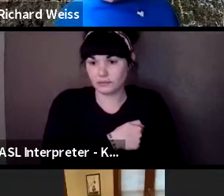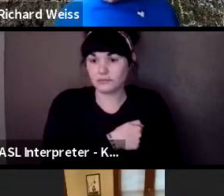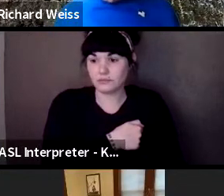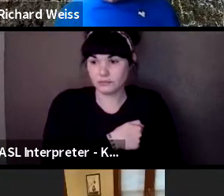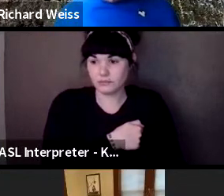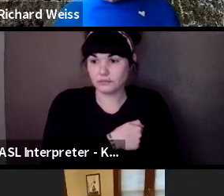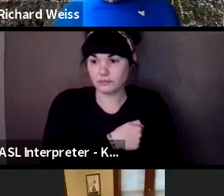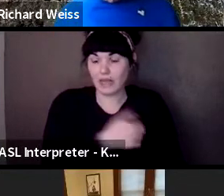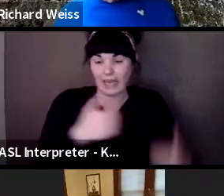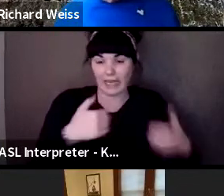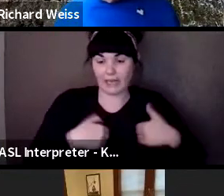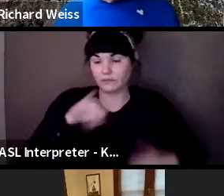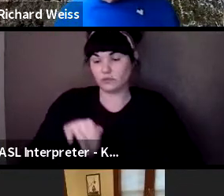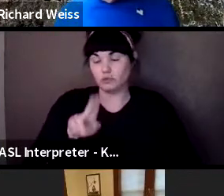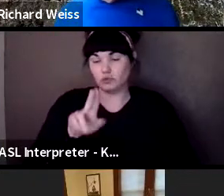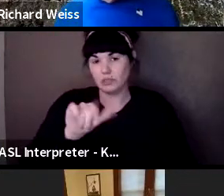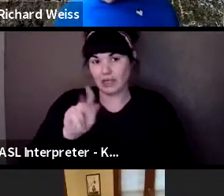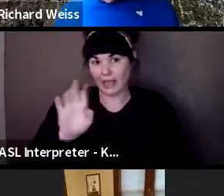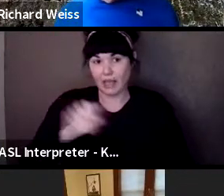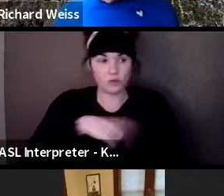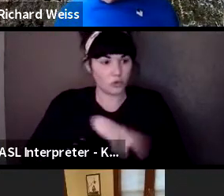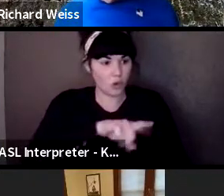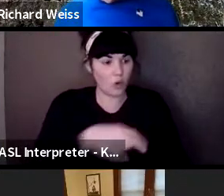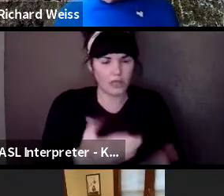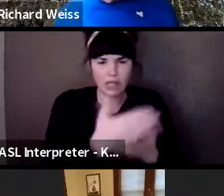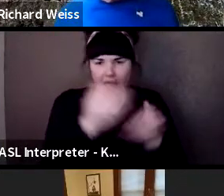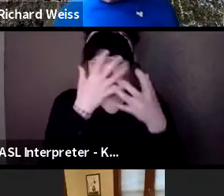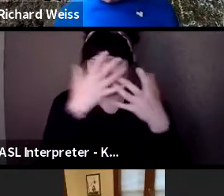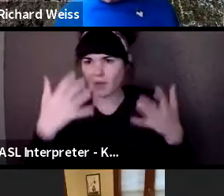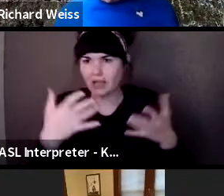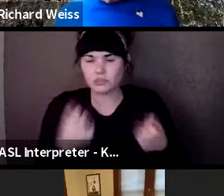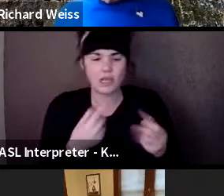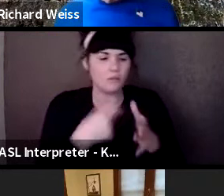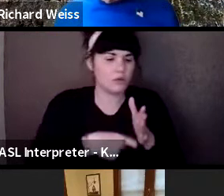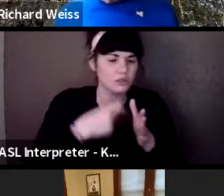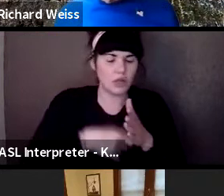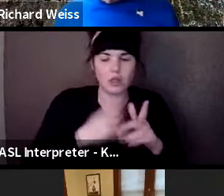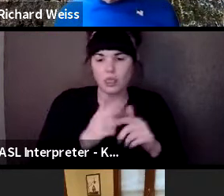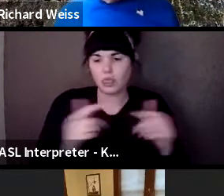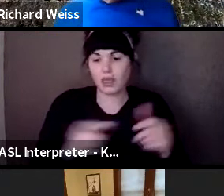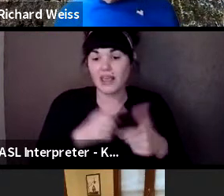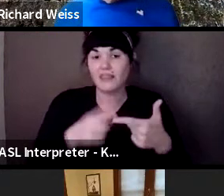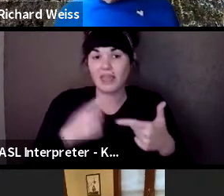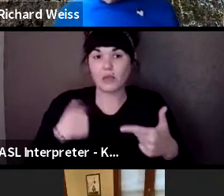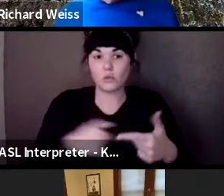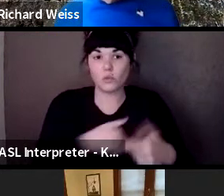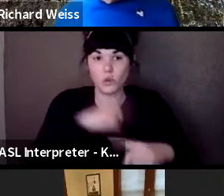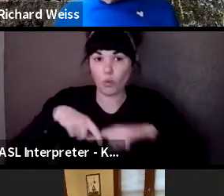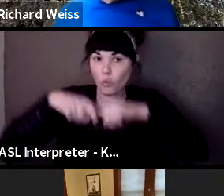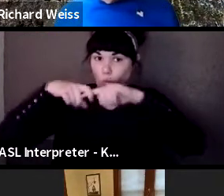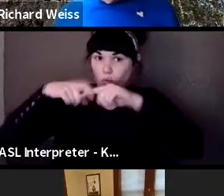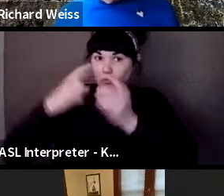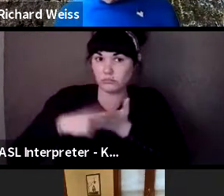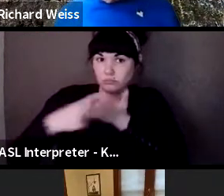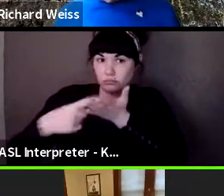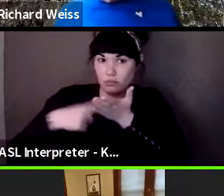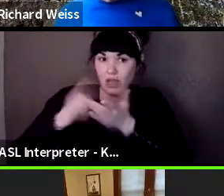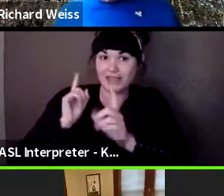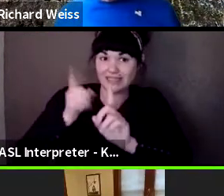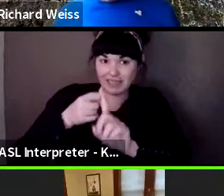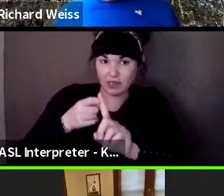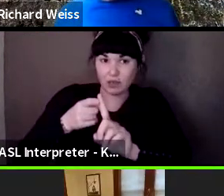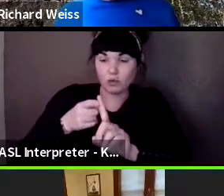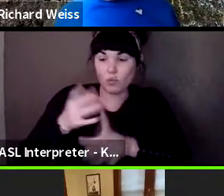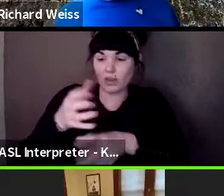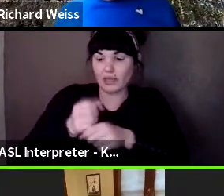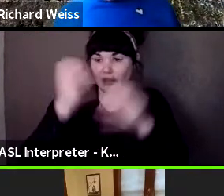the dollar amounts, and then we table the motion until we get that information back and further discuss it. Just to